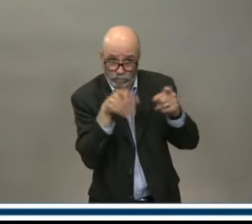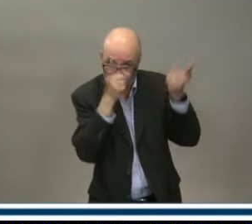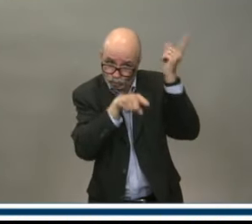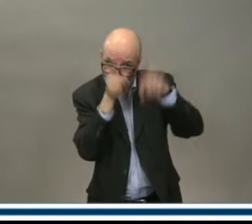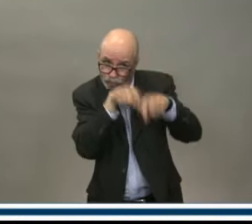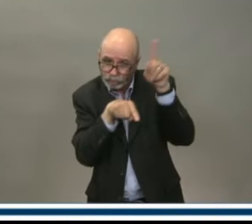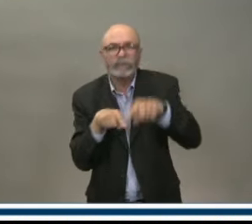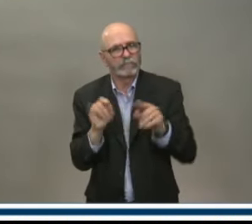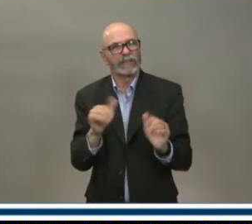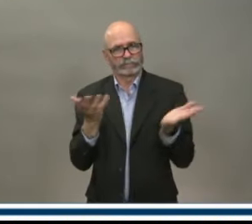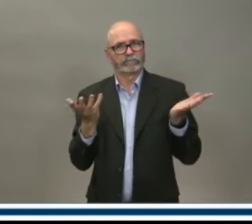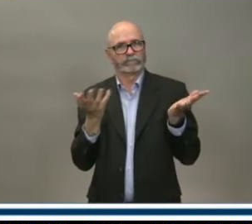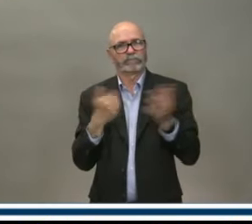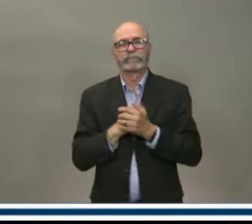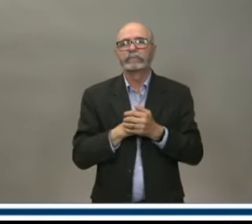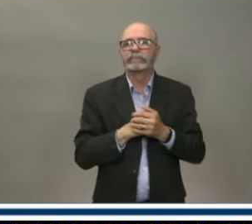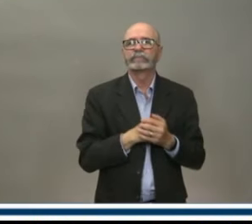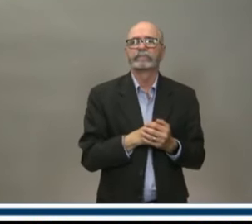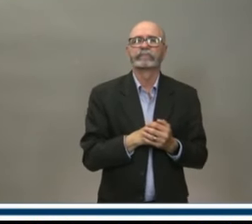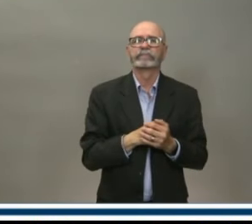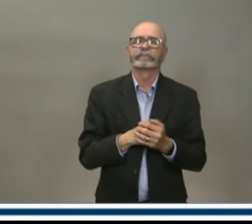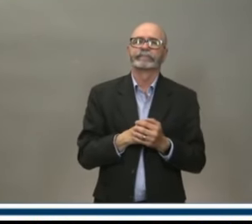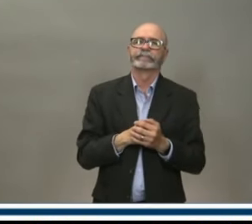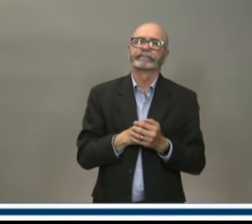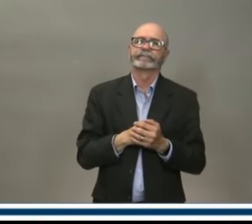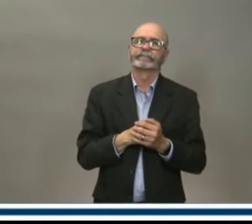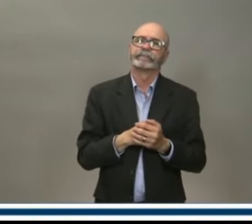take the recovered residents out of that facility.